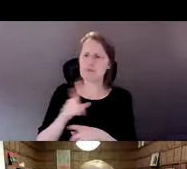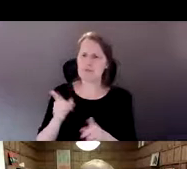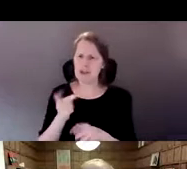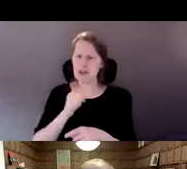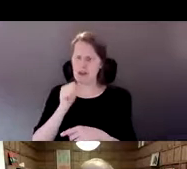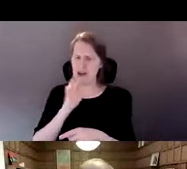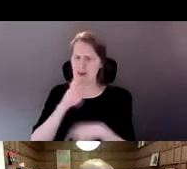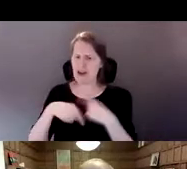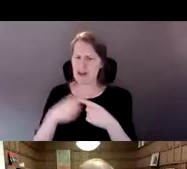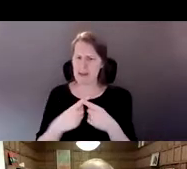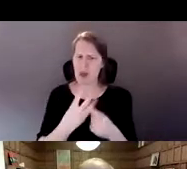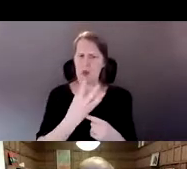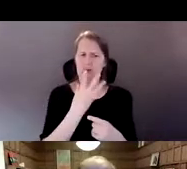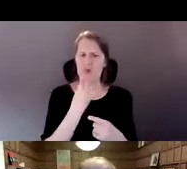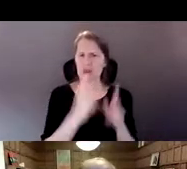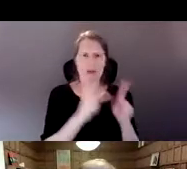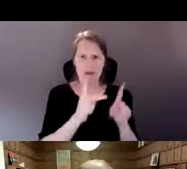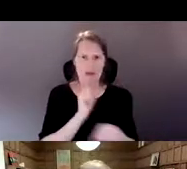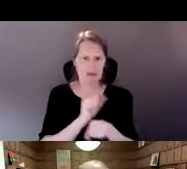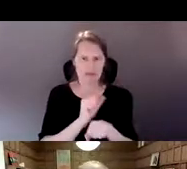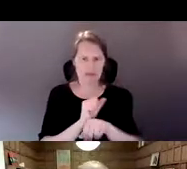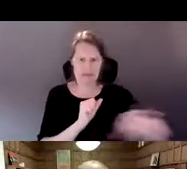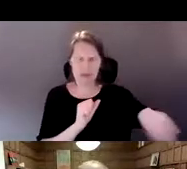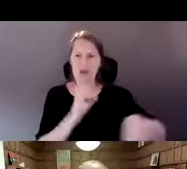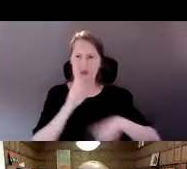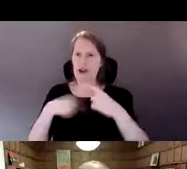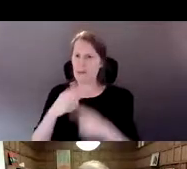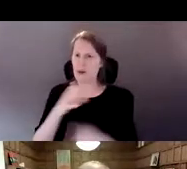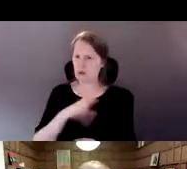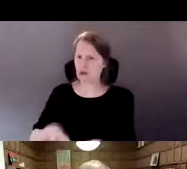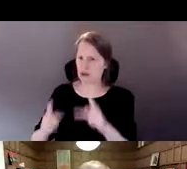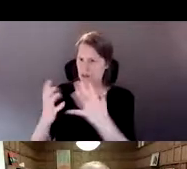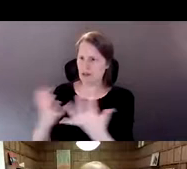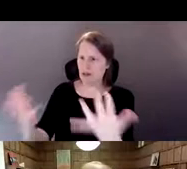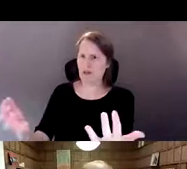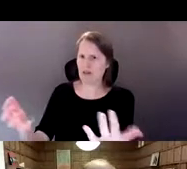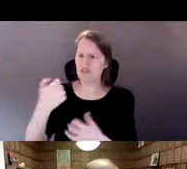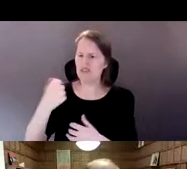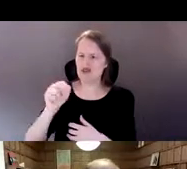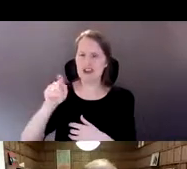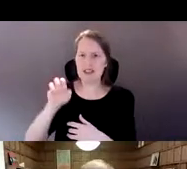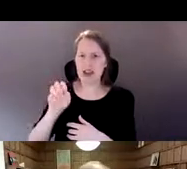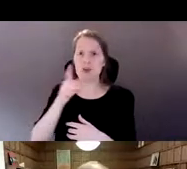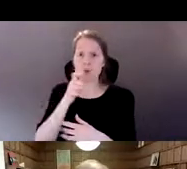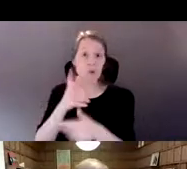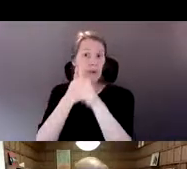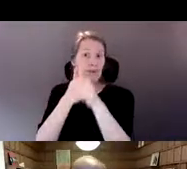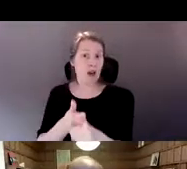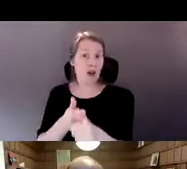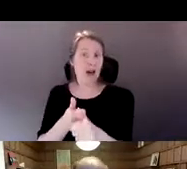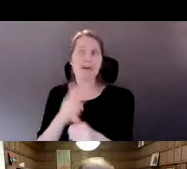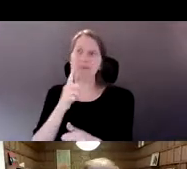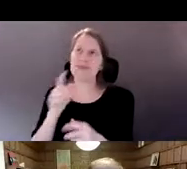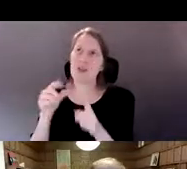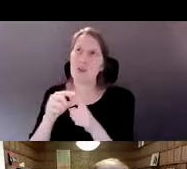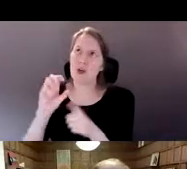Jews when they say Judaize. They're arguing about Christian, Gentile followers of Jesus. The word Christian didn't exist yet,